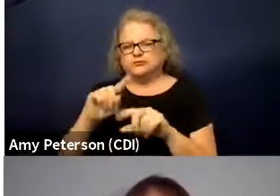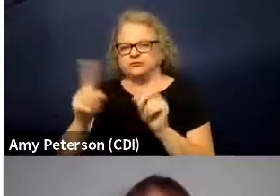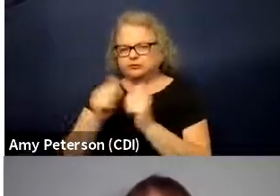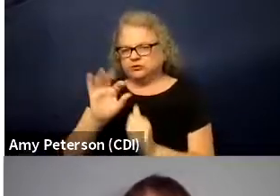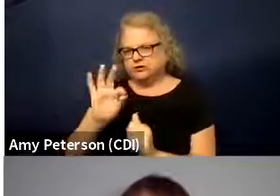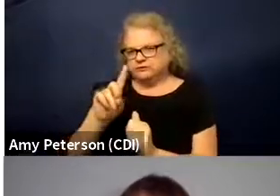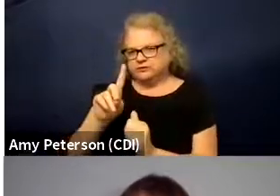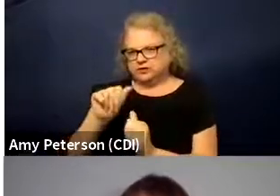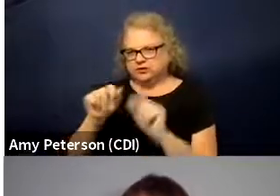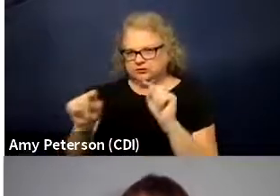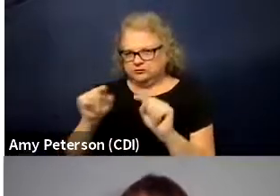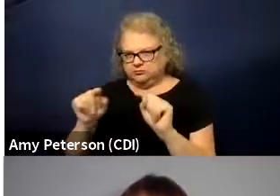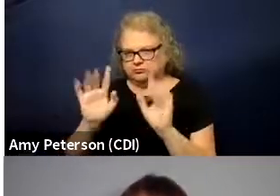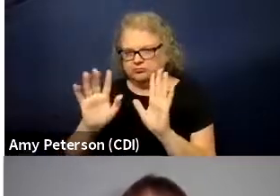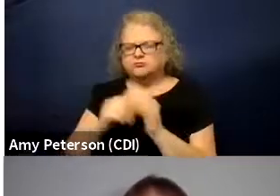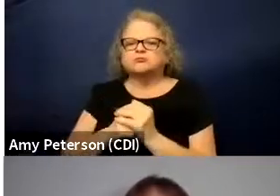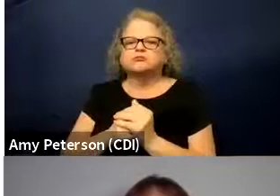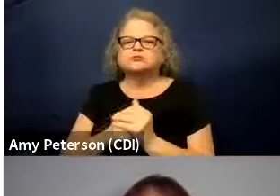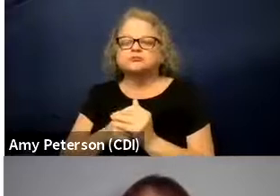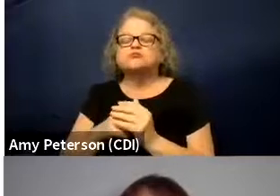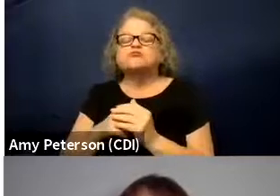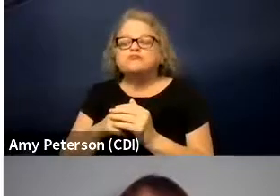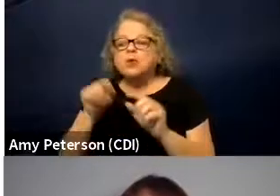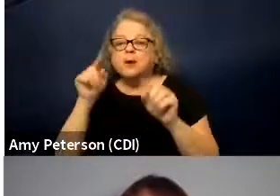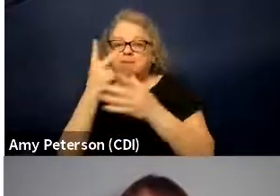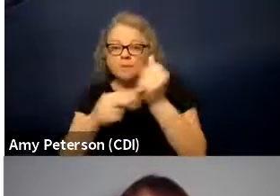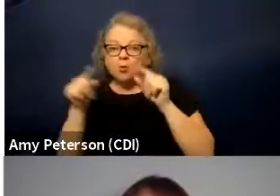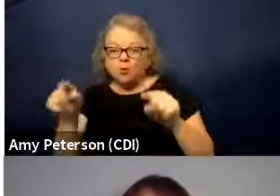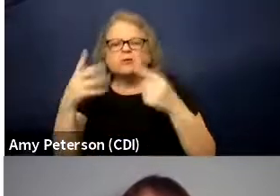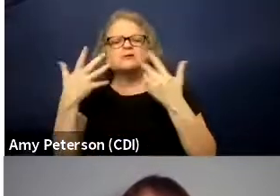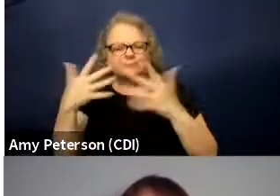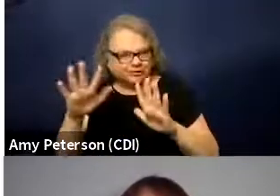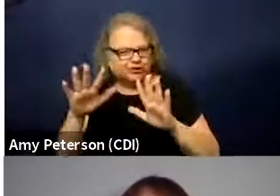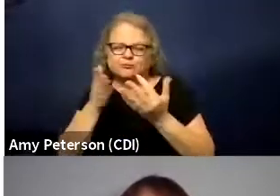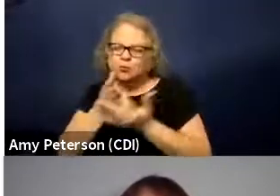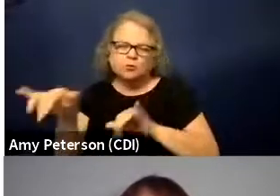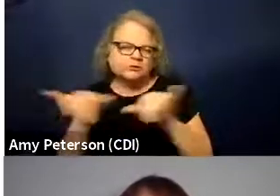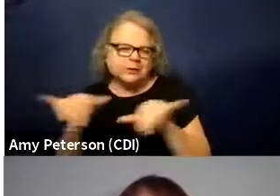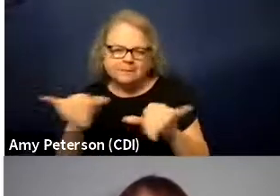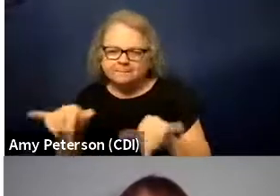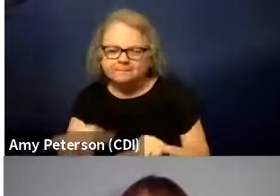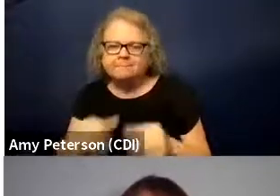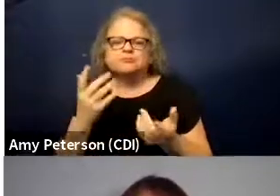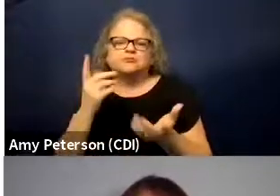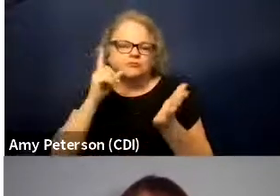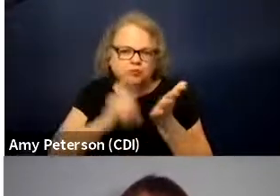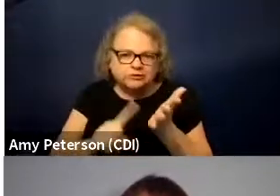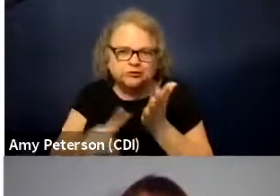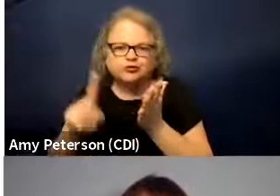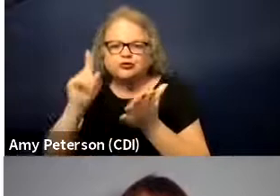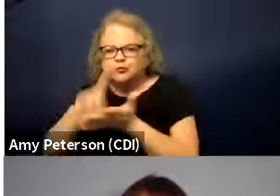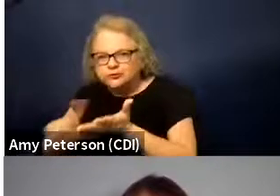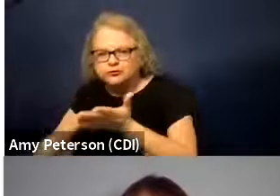have to do all the same animal studies. You have to do all the same phase 1, 2, 3